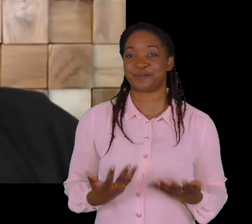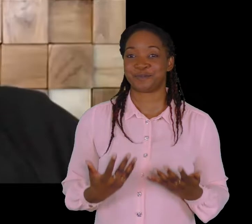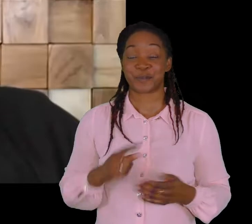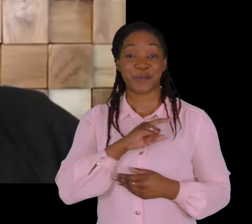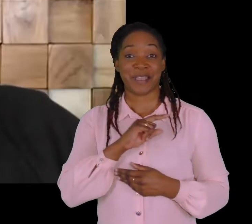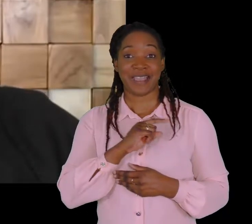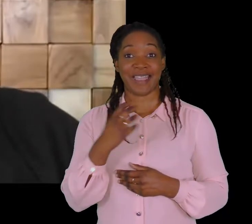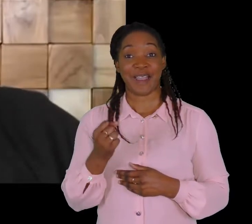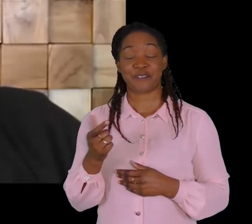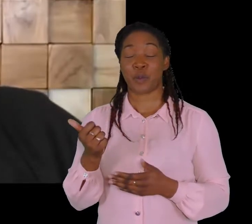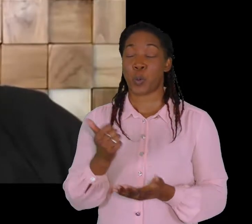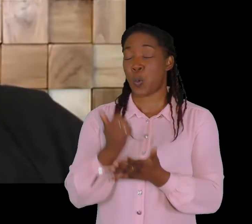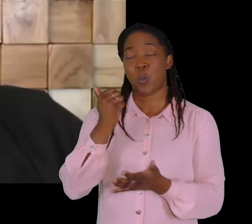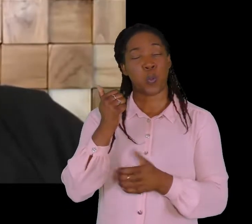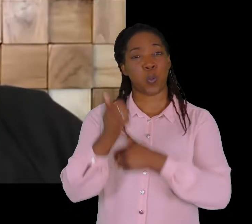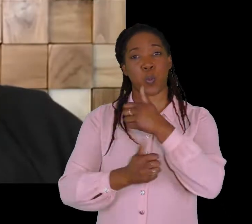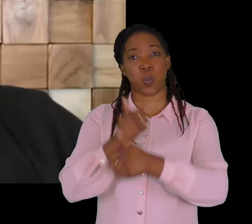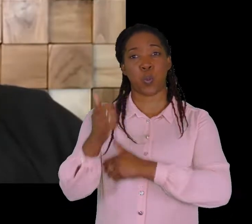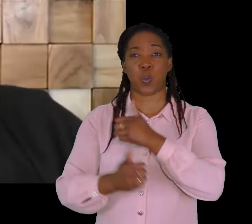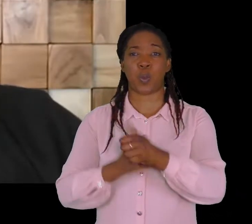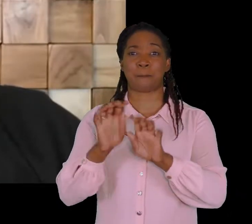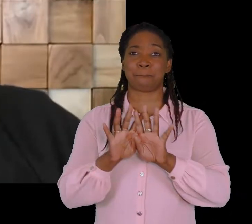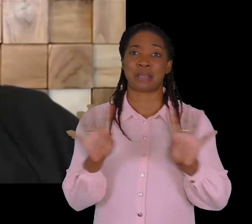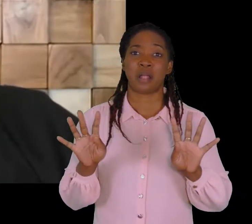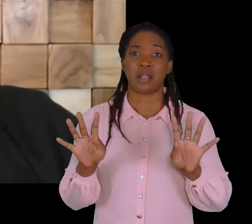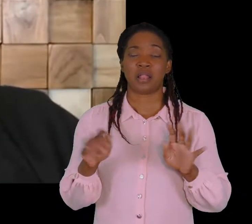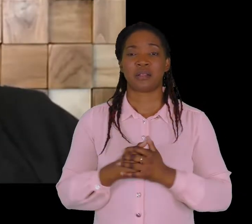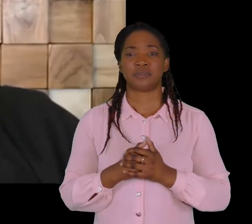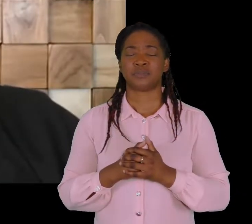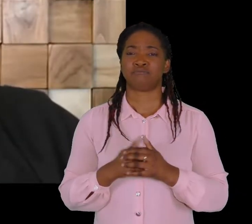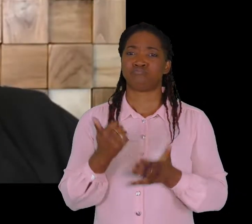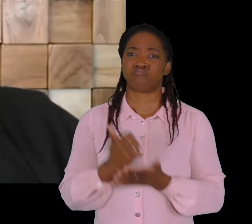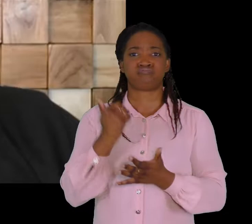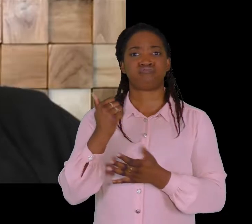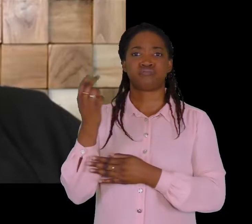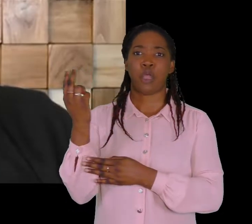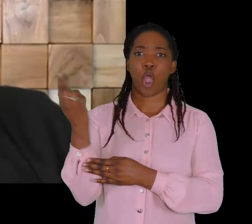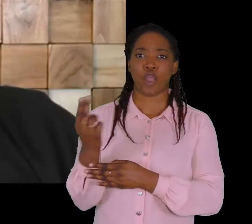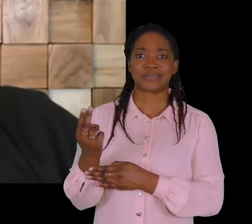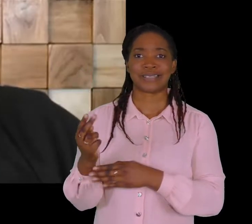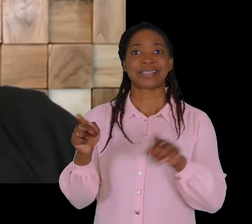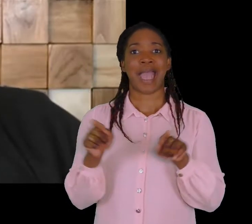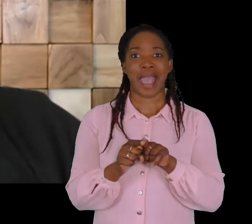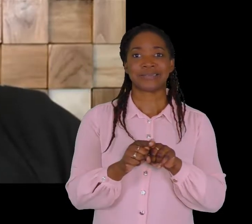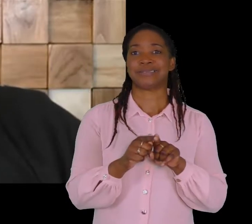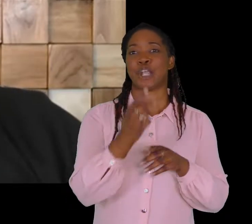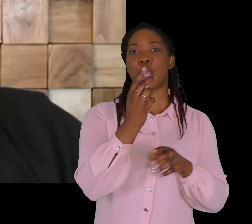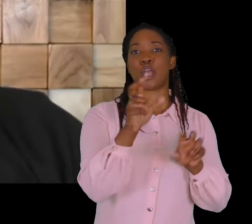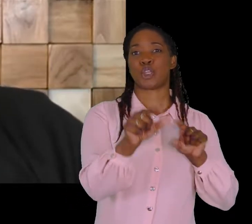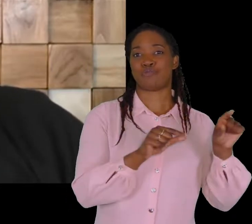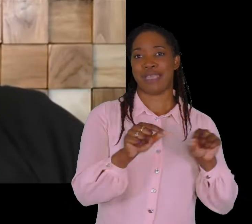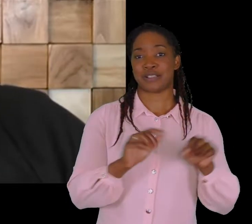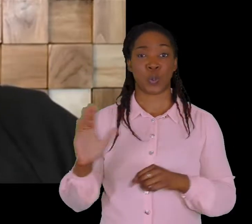thrilled today, really excited, because we've got an unbelievable panel of eminent and hugely influential artists who also